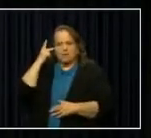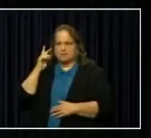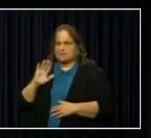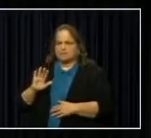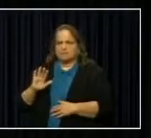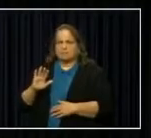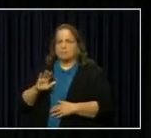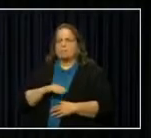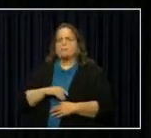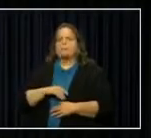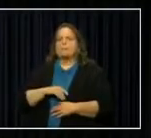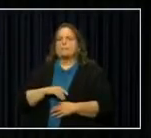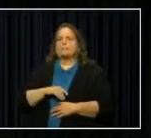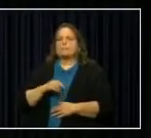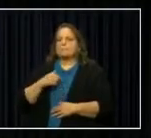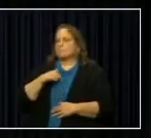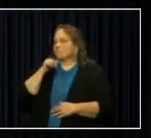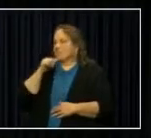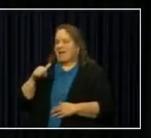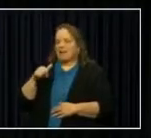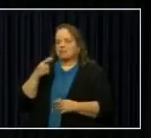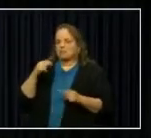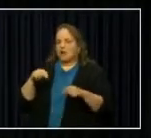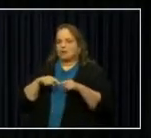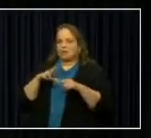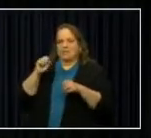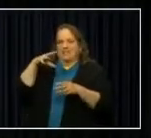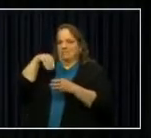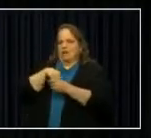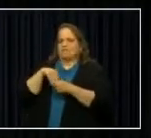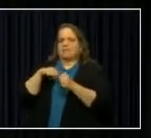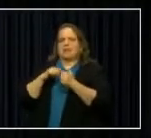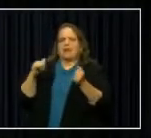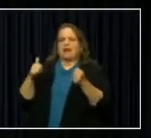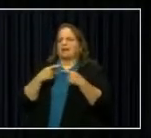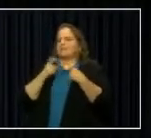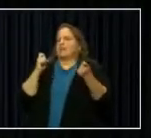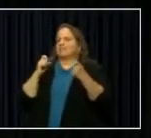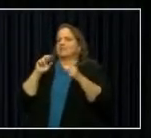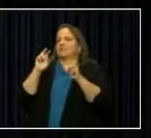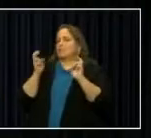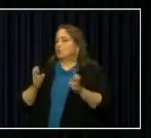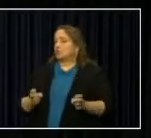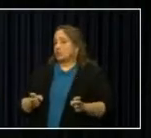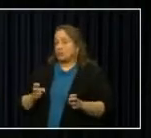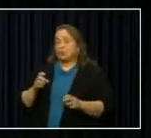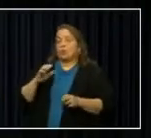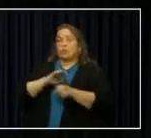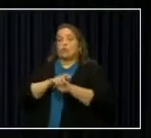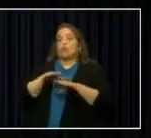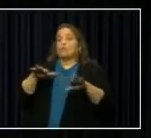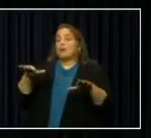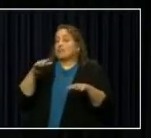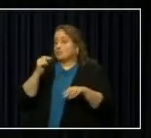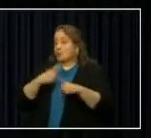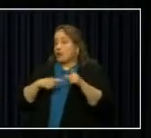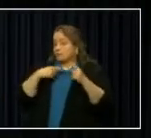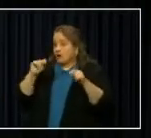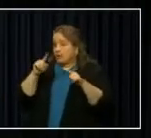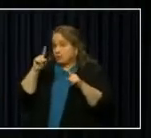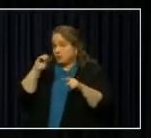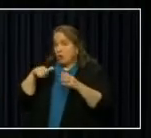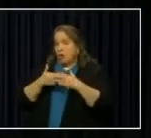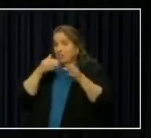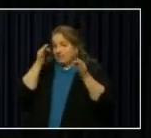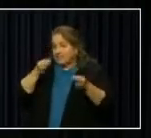not in any divisive issue. I'm focused solely on the coronavirus, and all decisions upon what